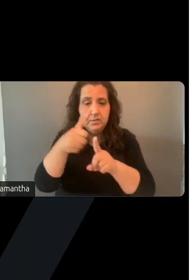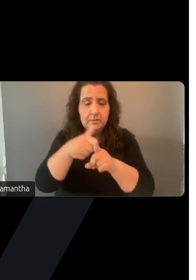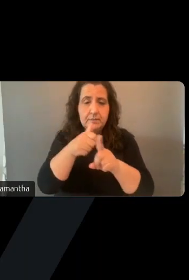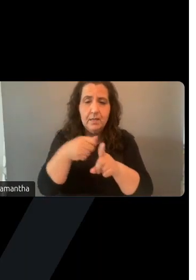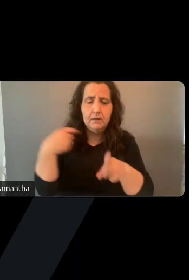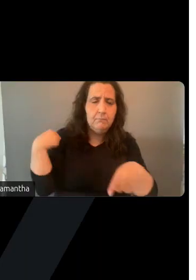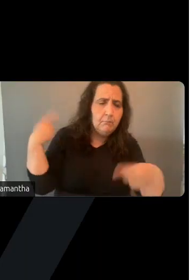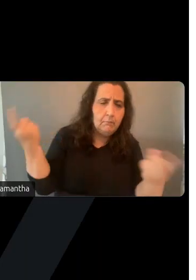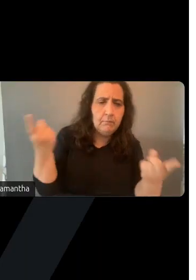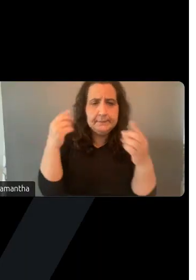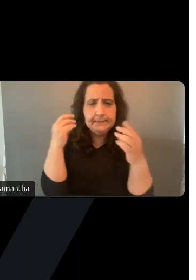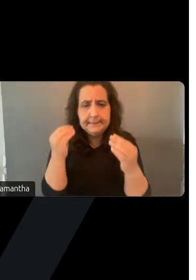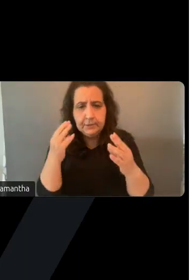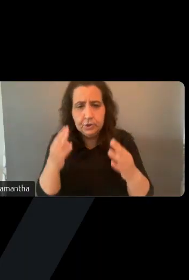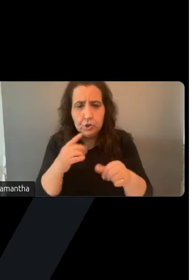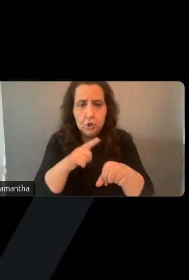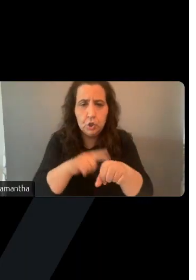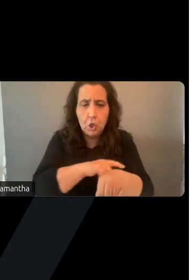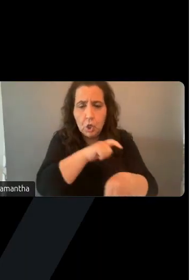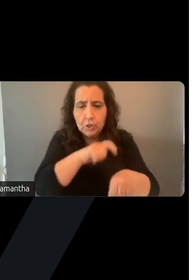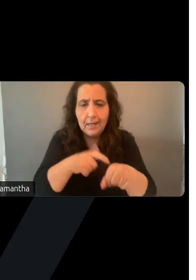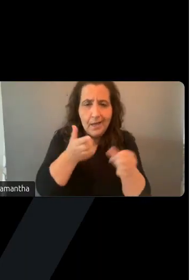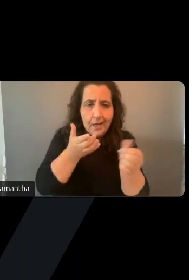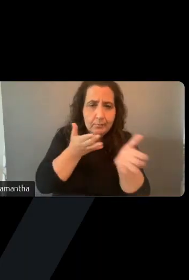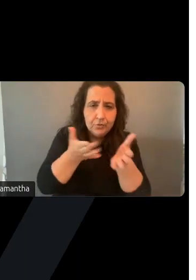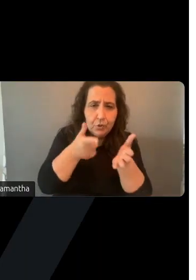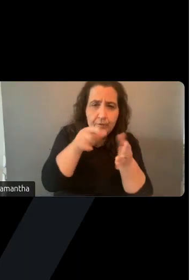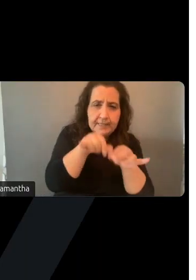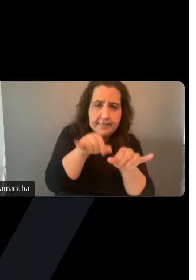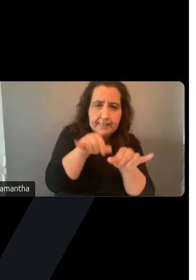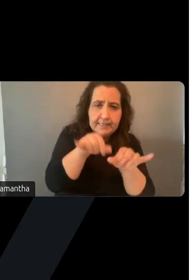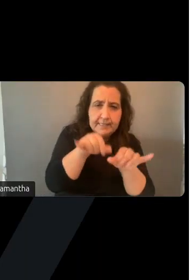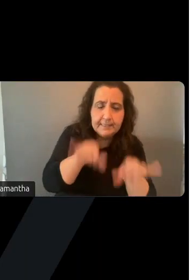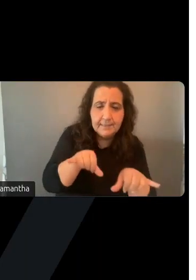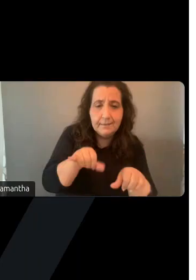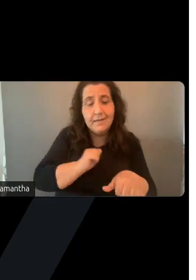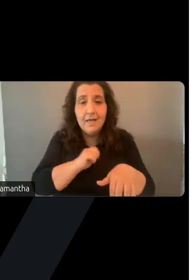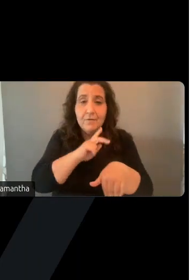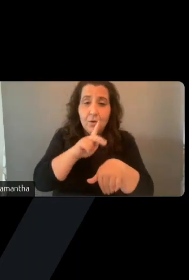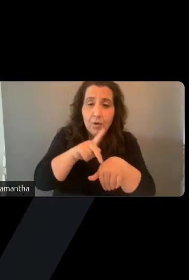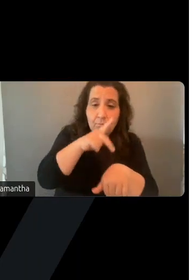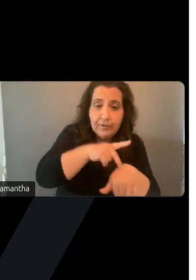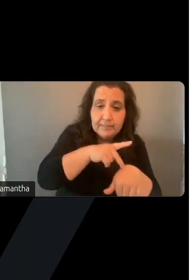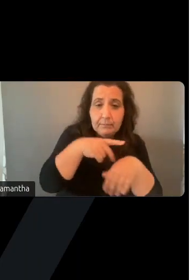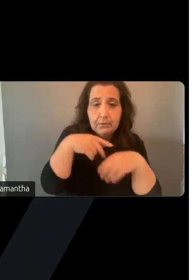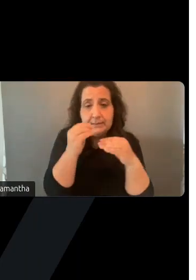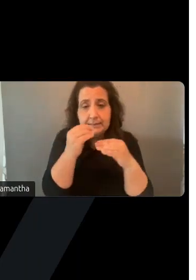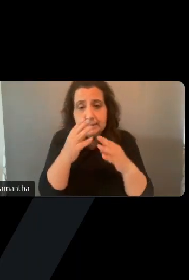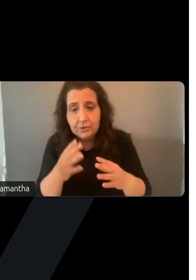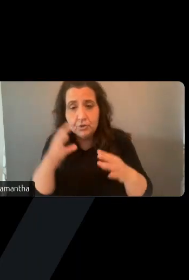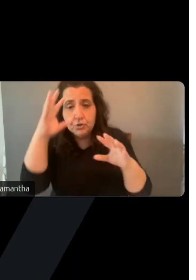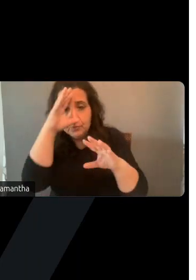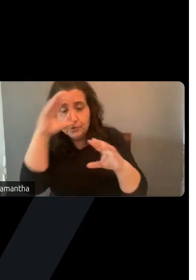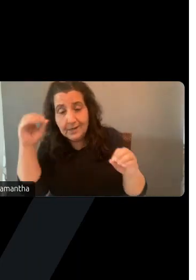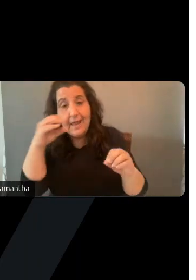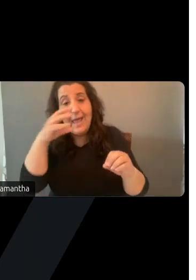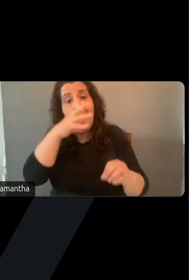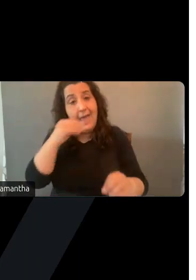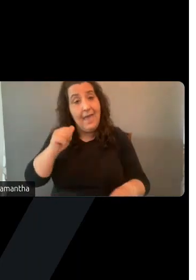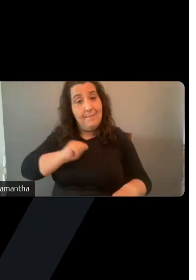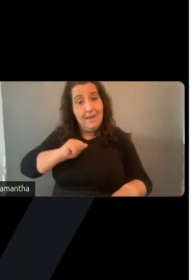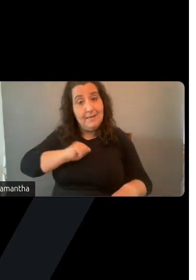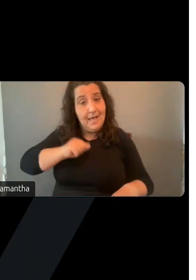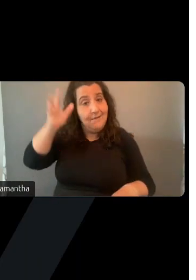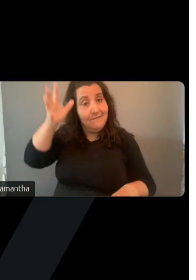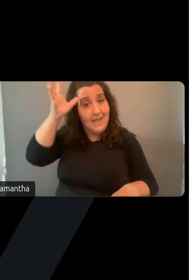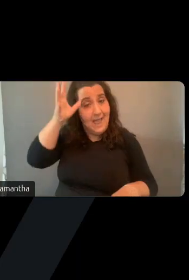served our system as a teacher, principal, and superintendent, and as the parent of 2 New York City Public School